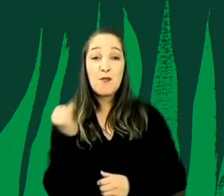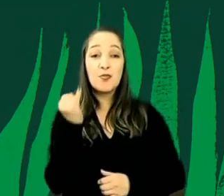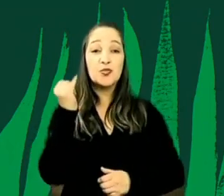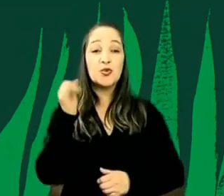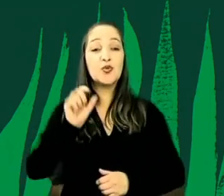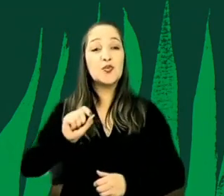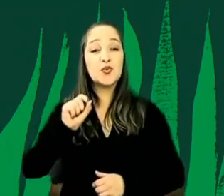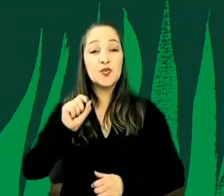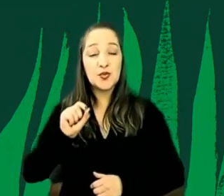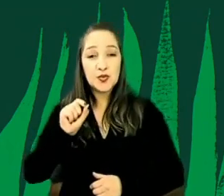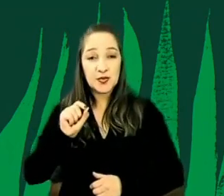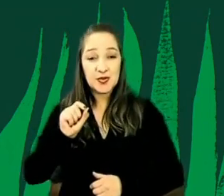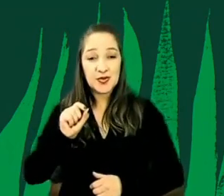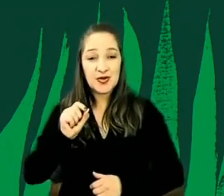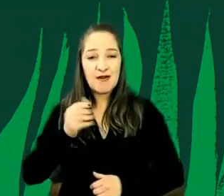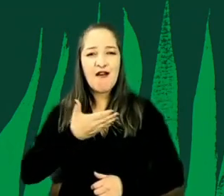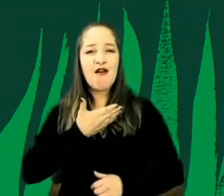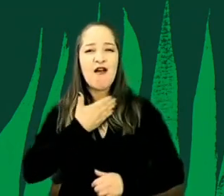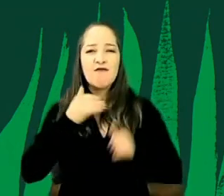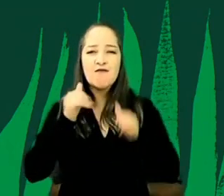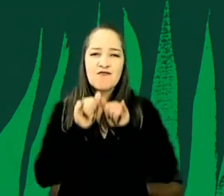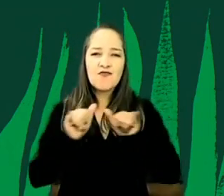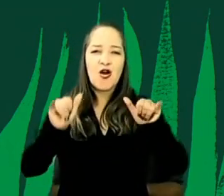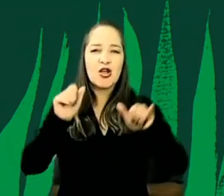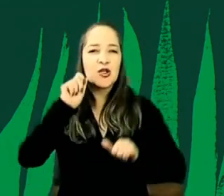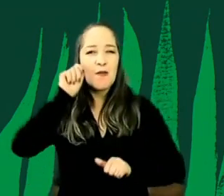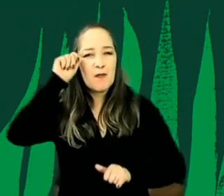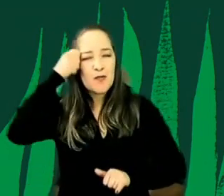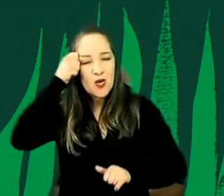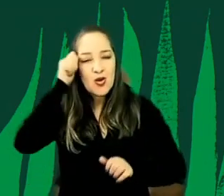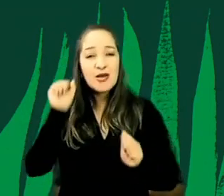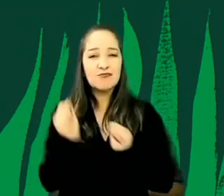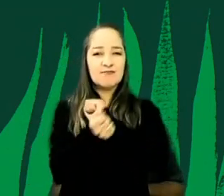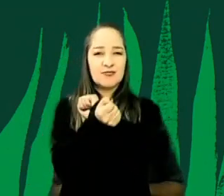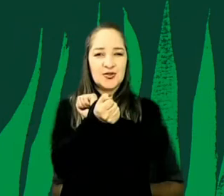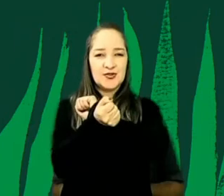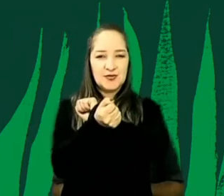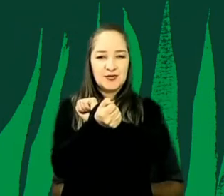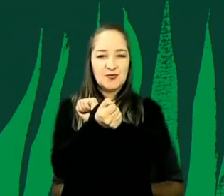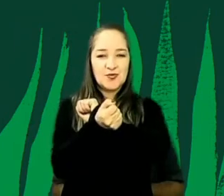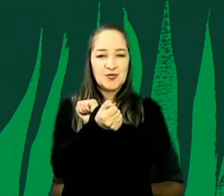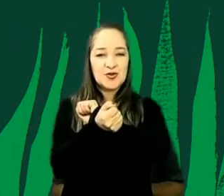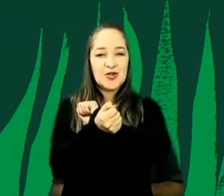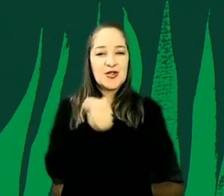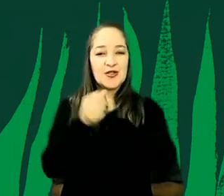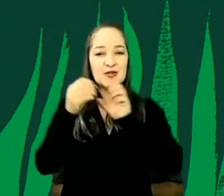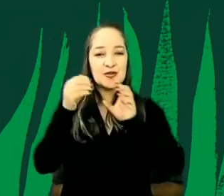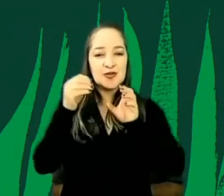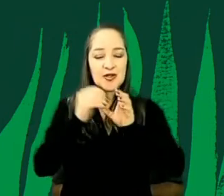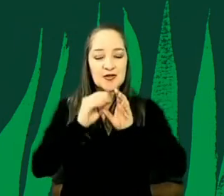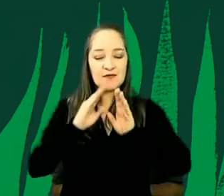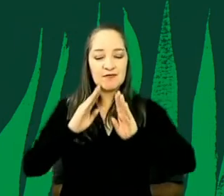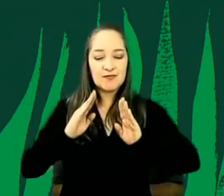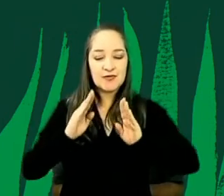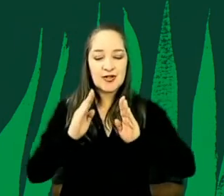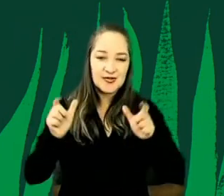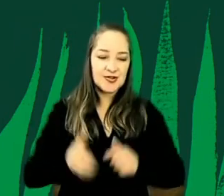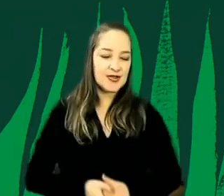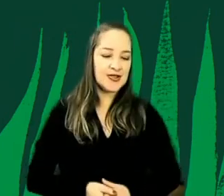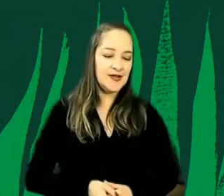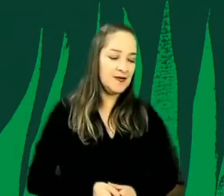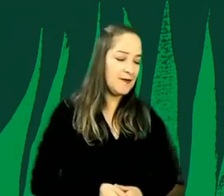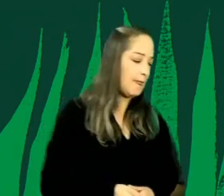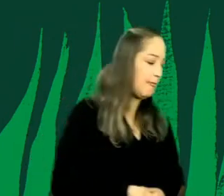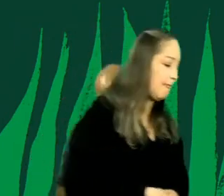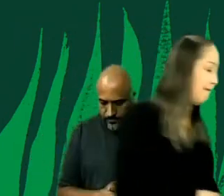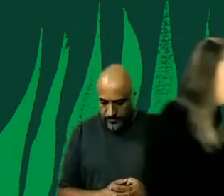the foundation is exactly the voices of enslaved women in the big house. So